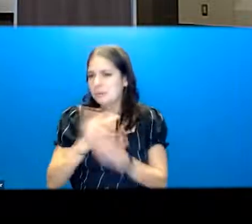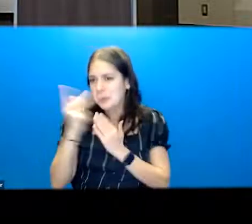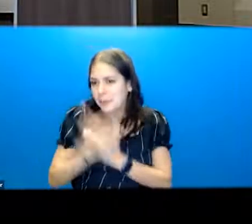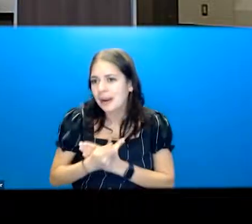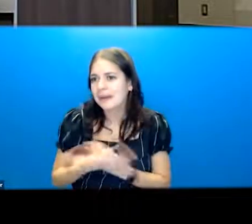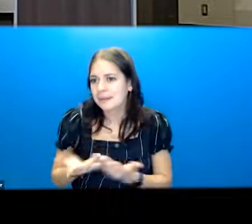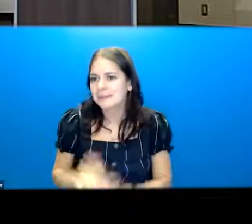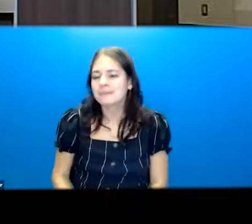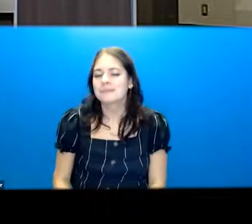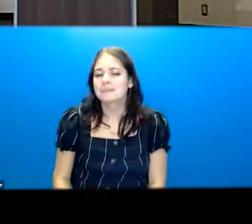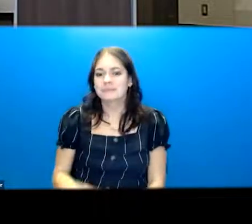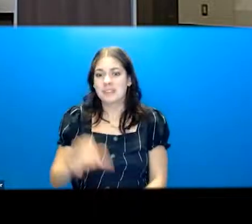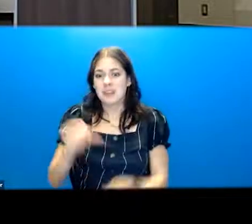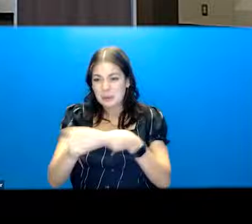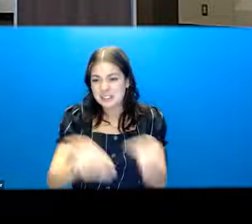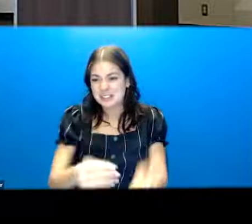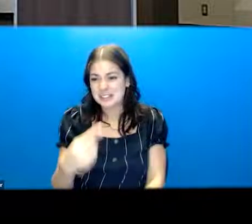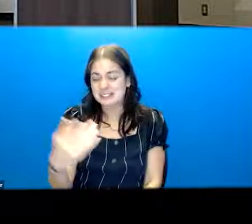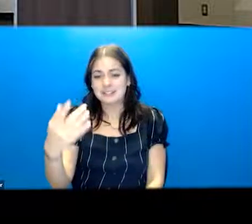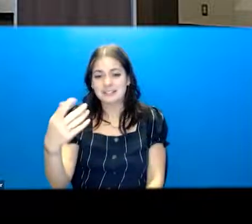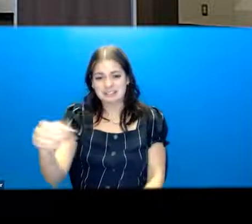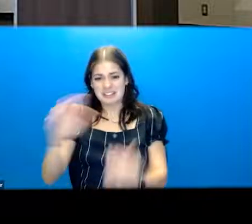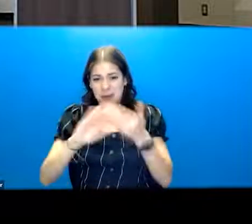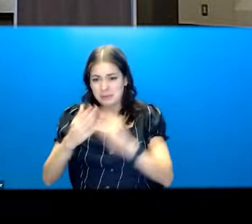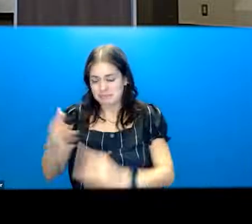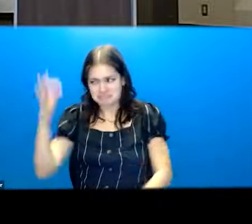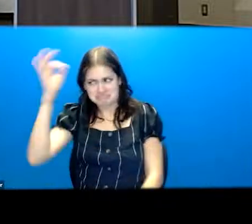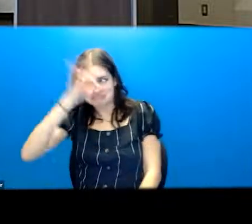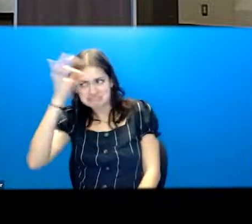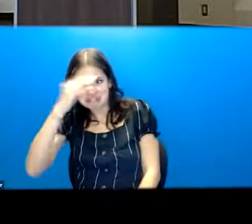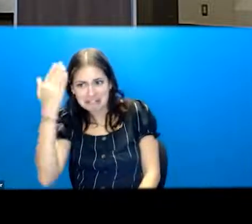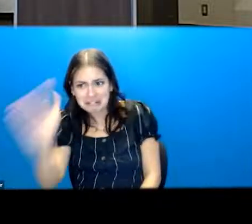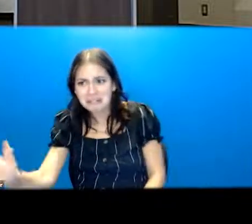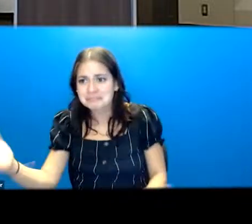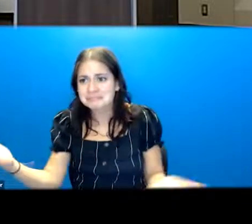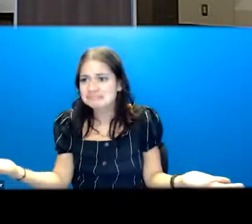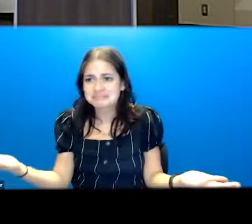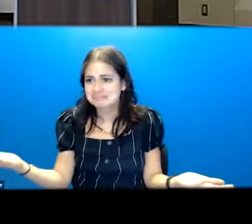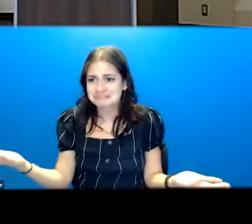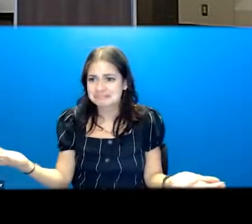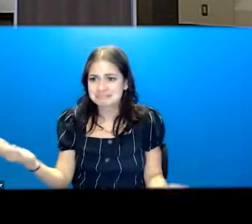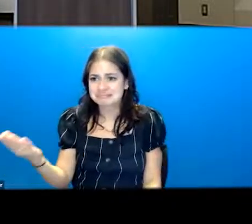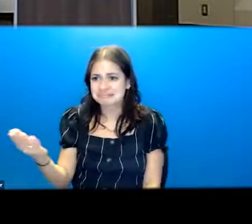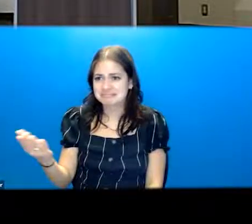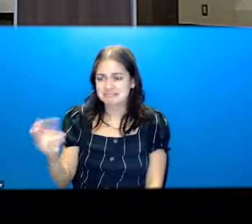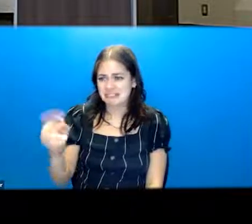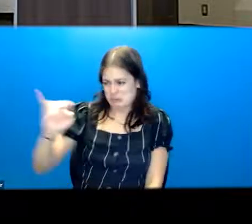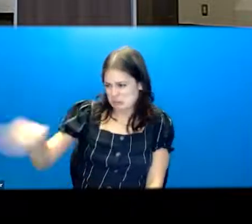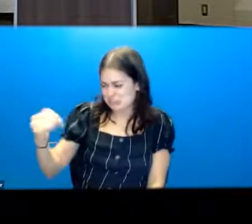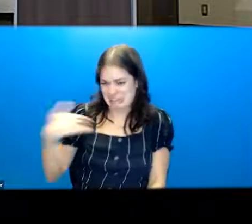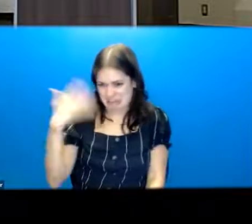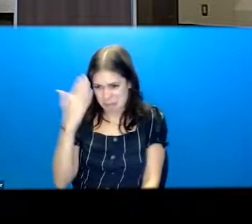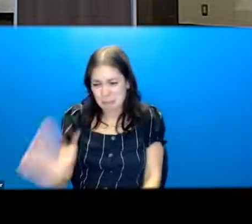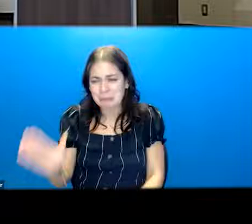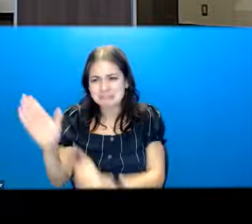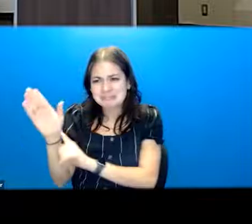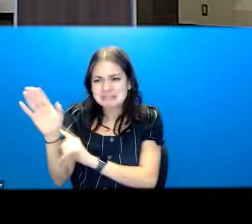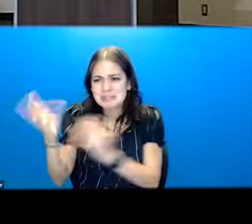of organizations within a community, I have no clue what New Jersey is or New Journeys